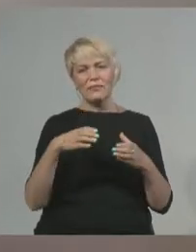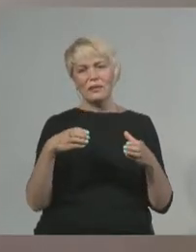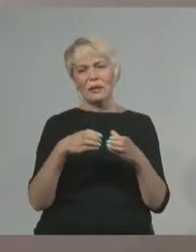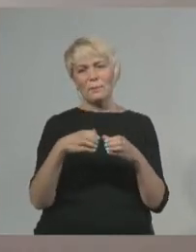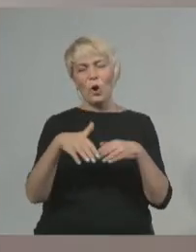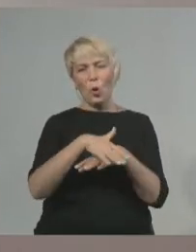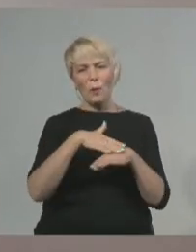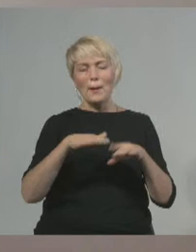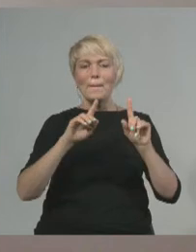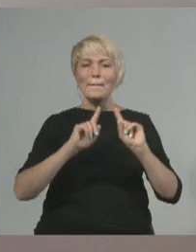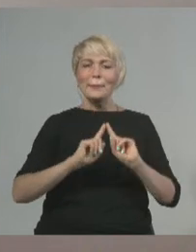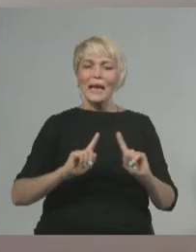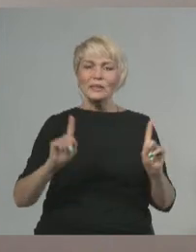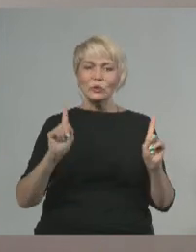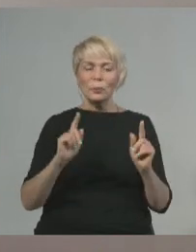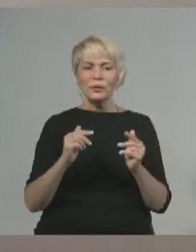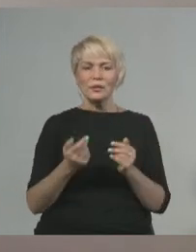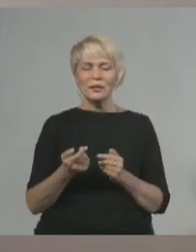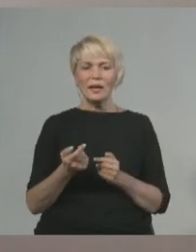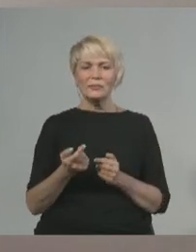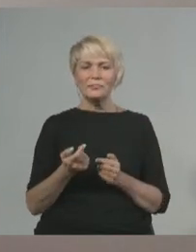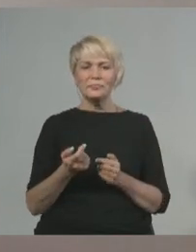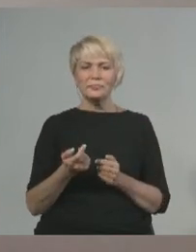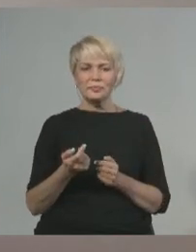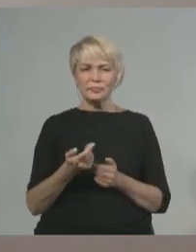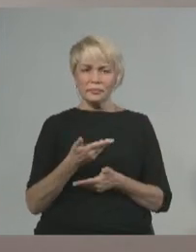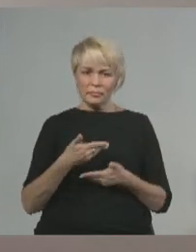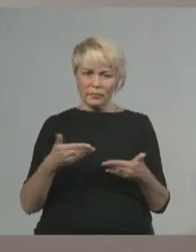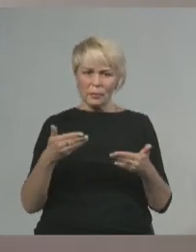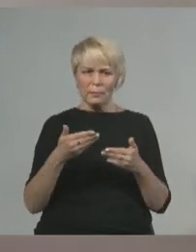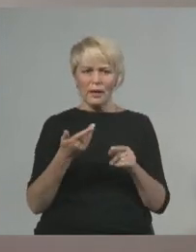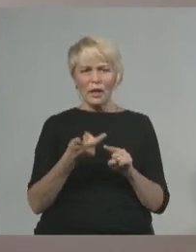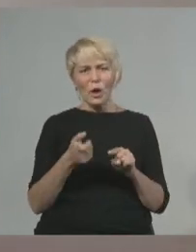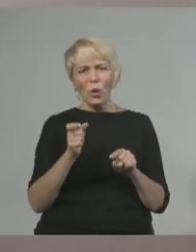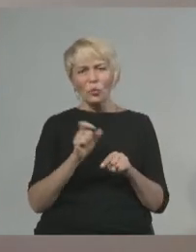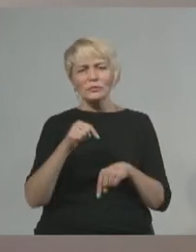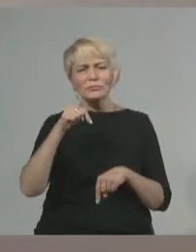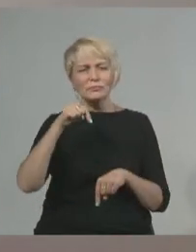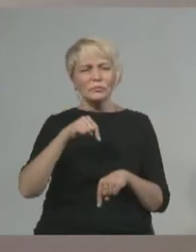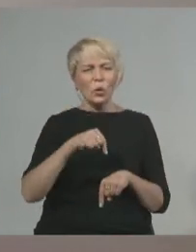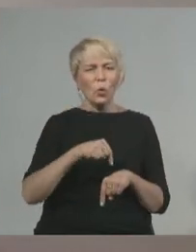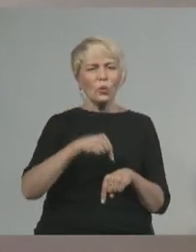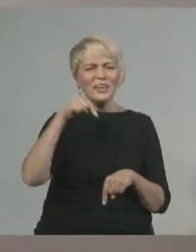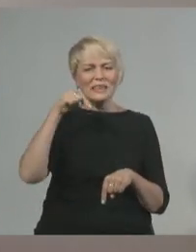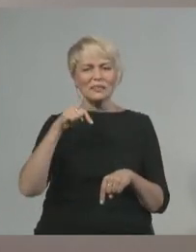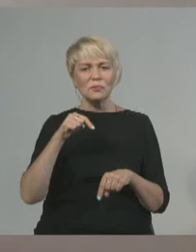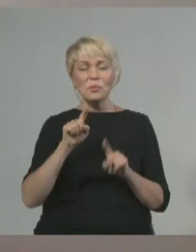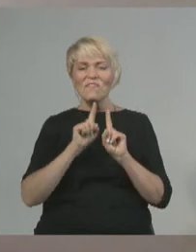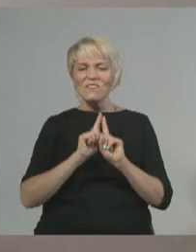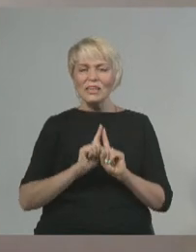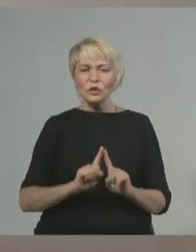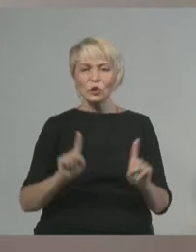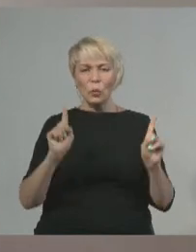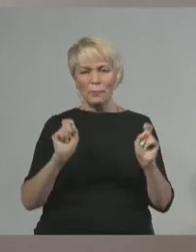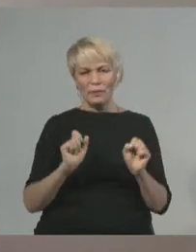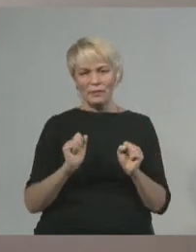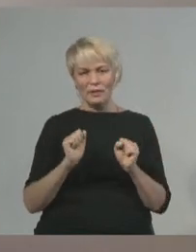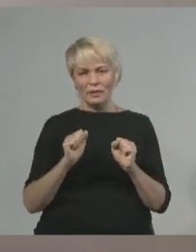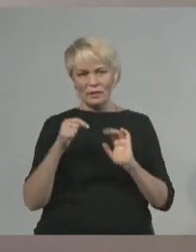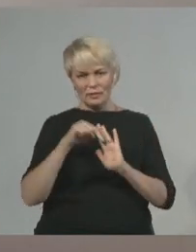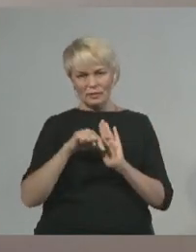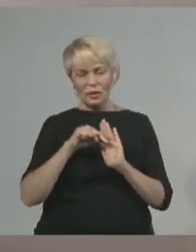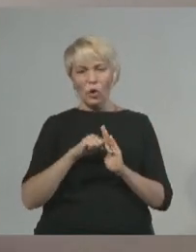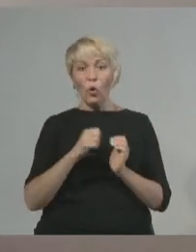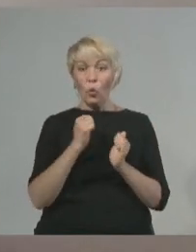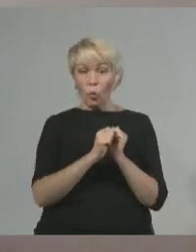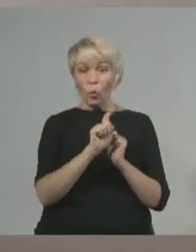politicized environment especially in the post in the conditions of war and we are vulnerable in many ways